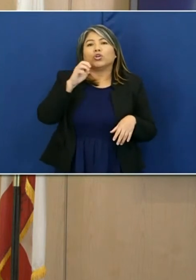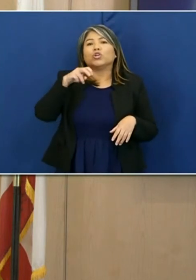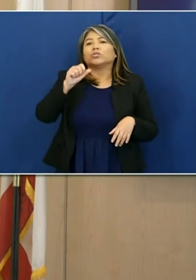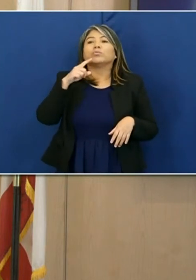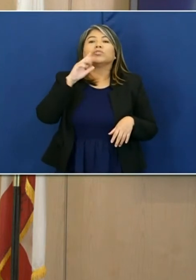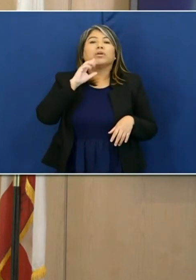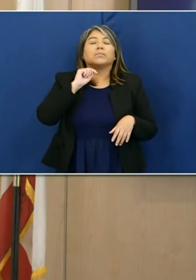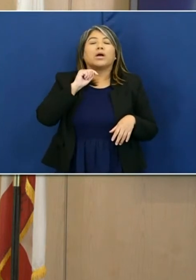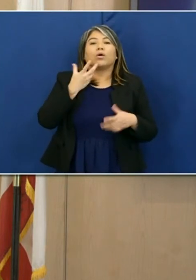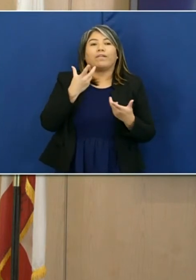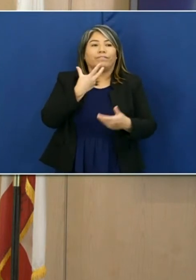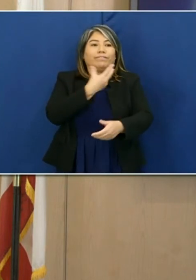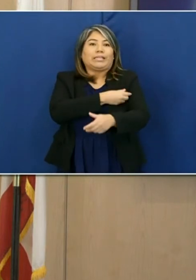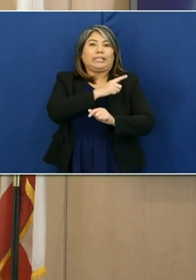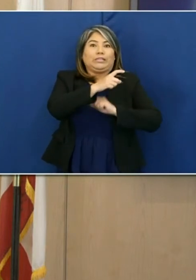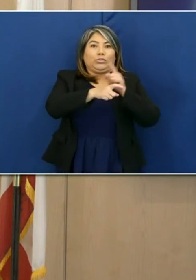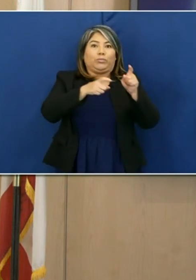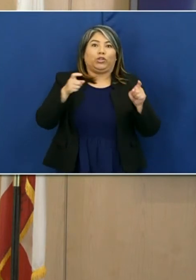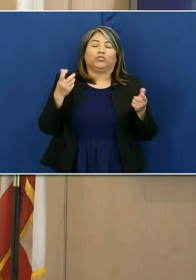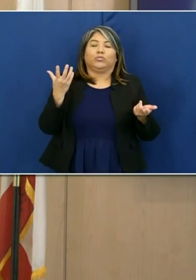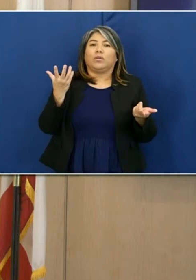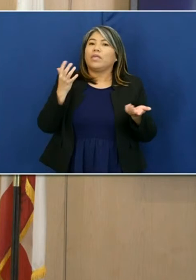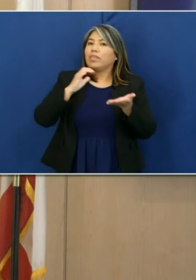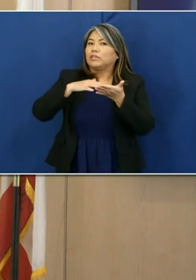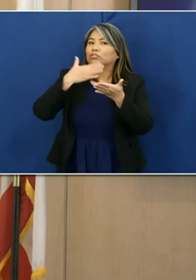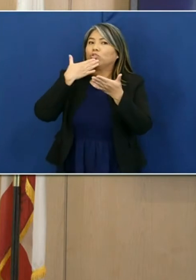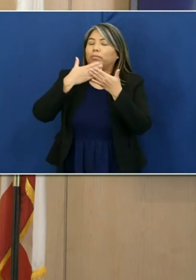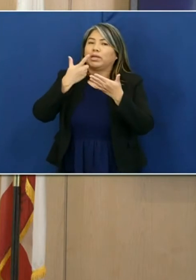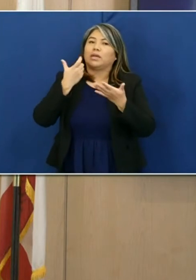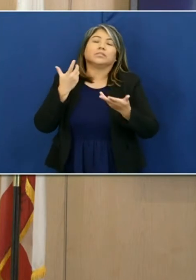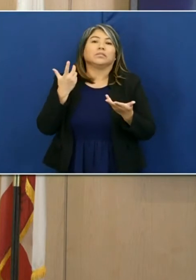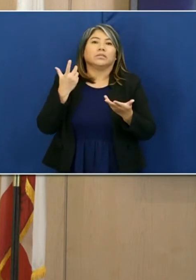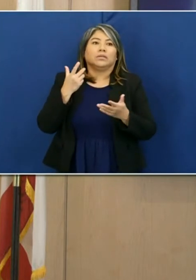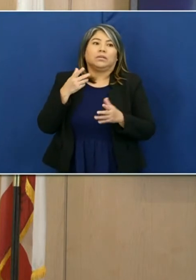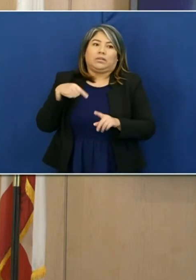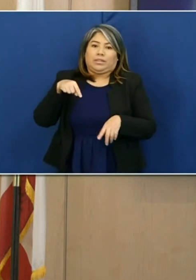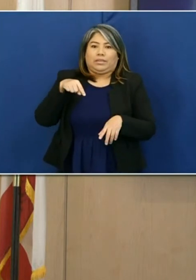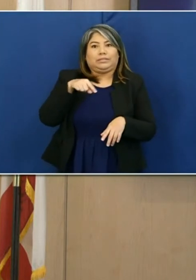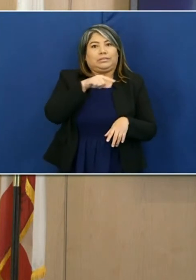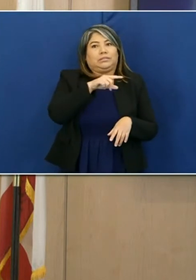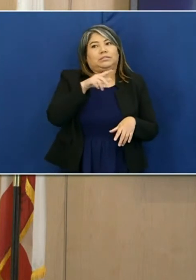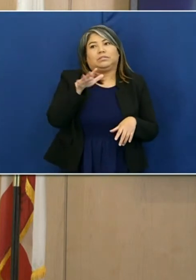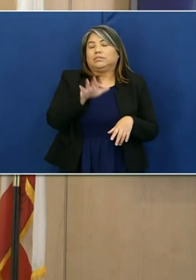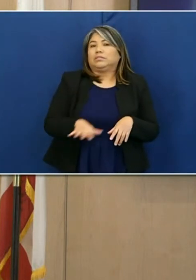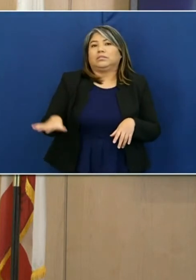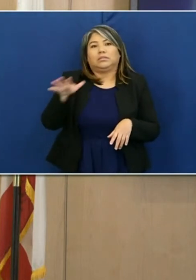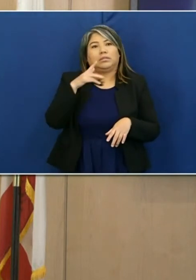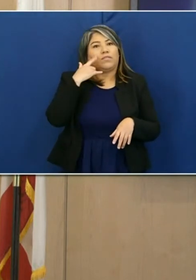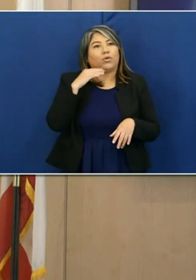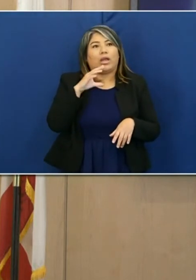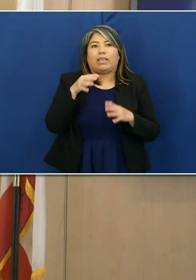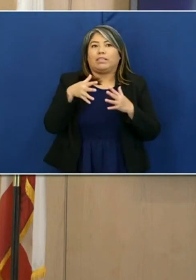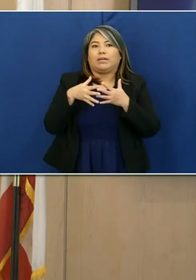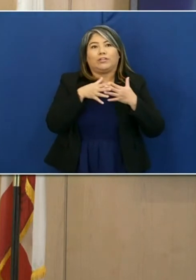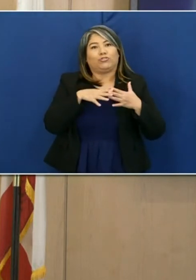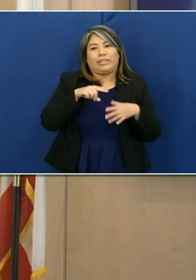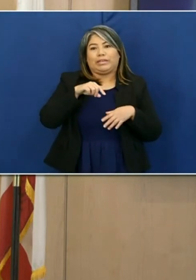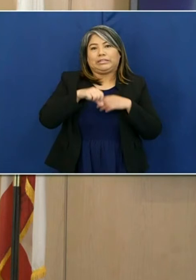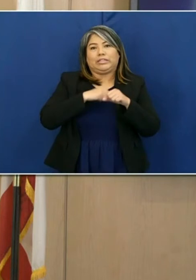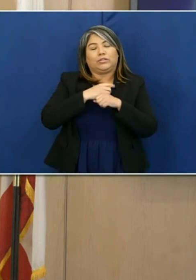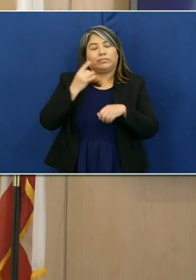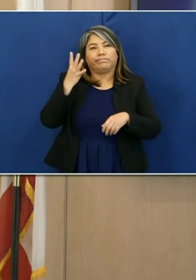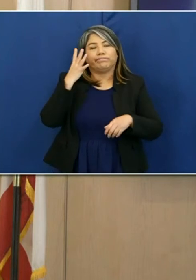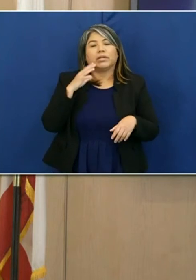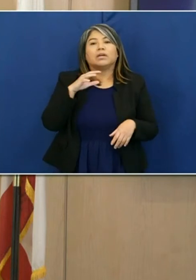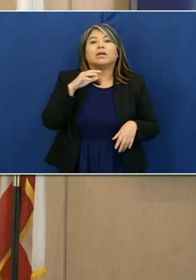vaccine distribution, which is encouraging given the year that we've had across California and across the country. We still